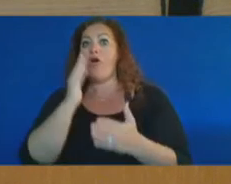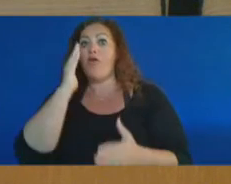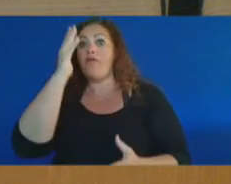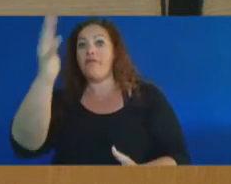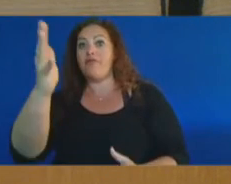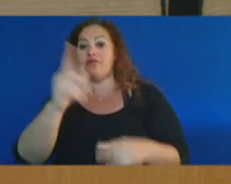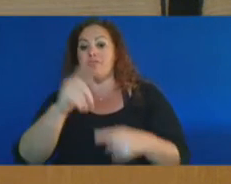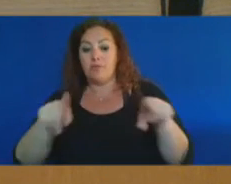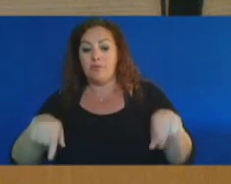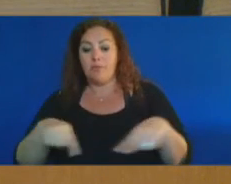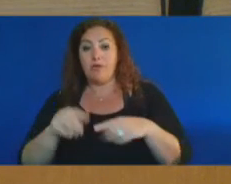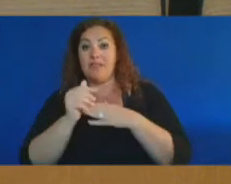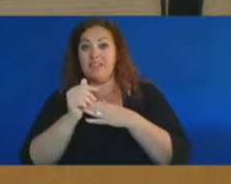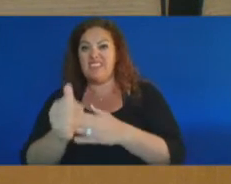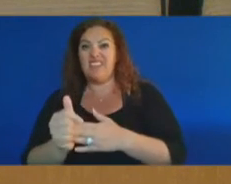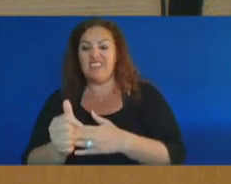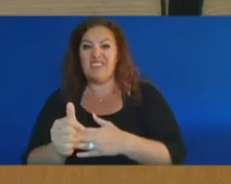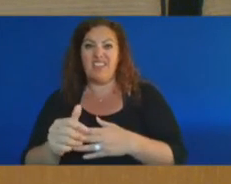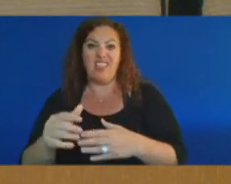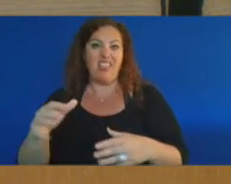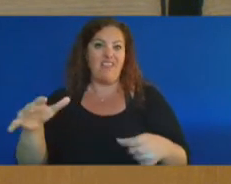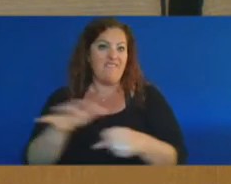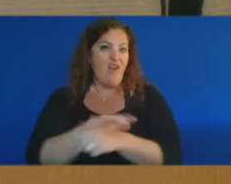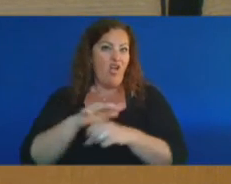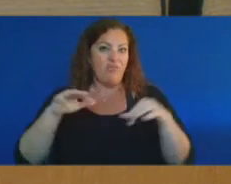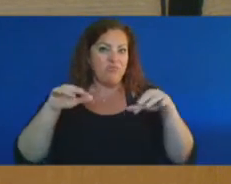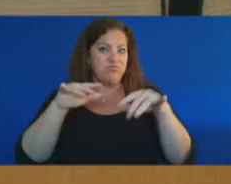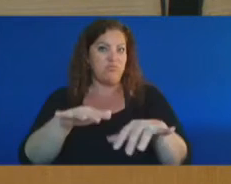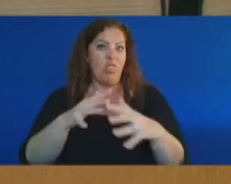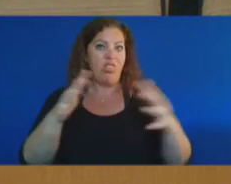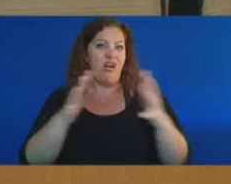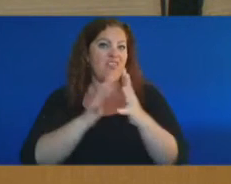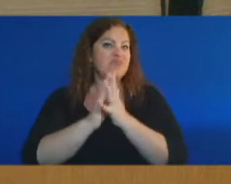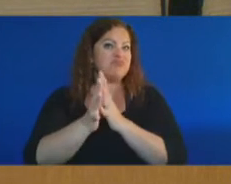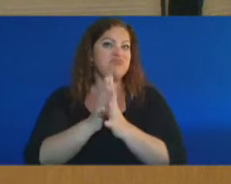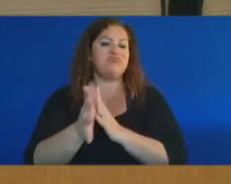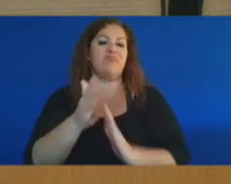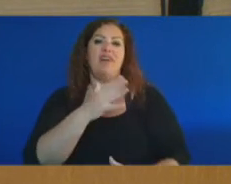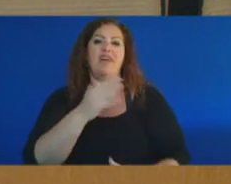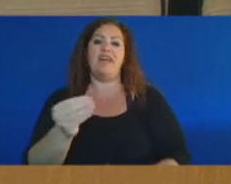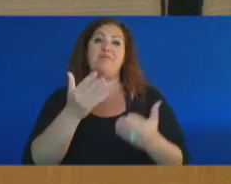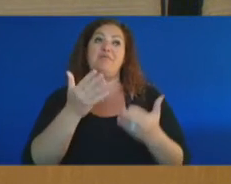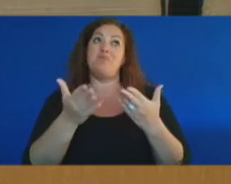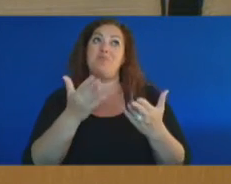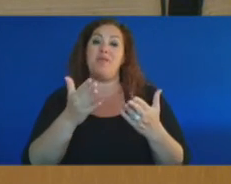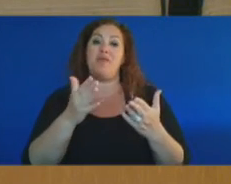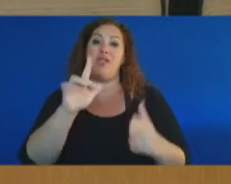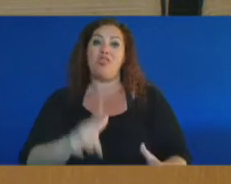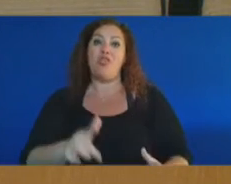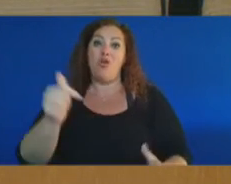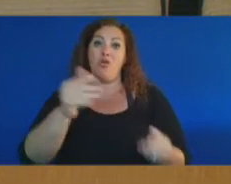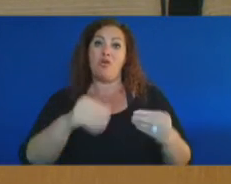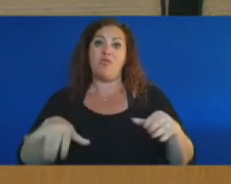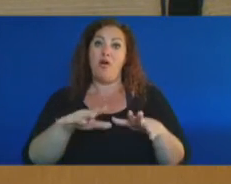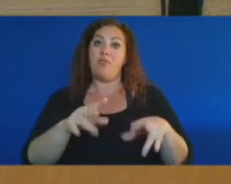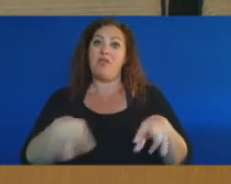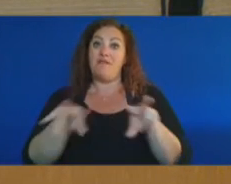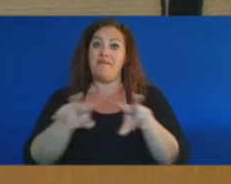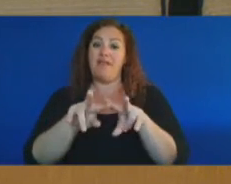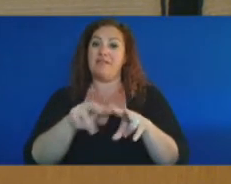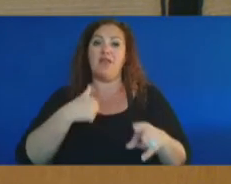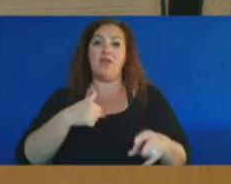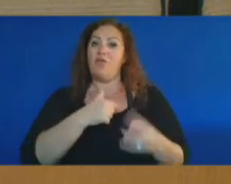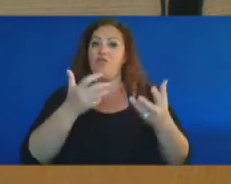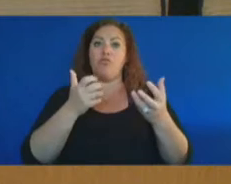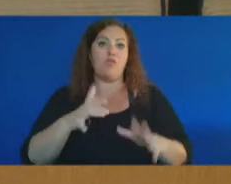increased density significant congestion and potential lower property values we don't want this to